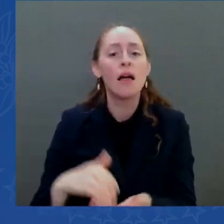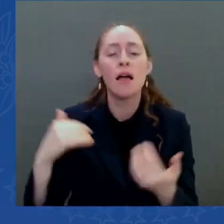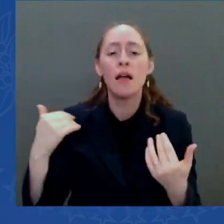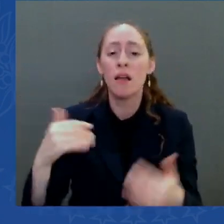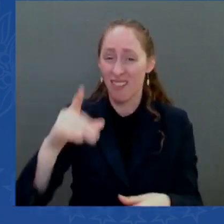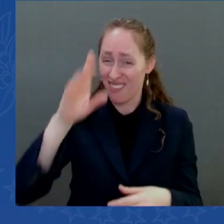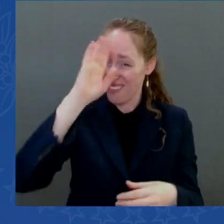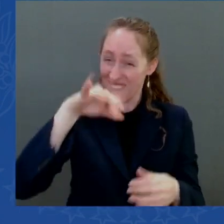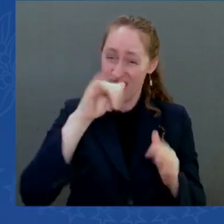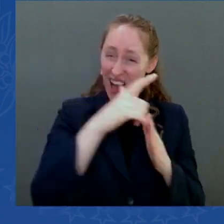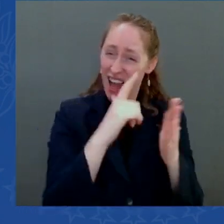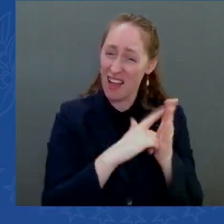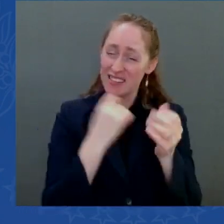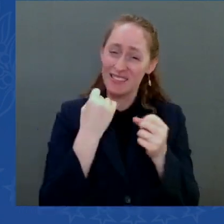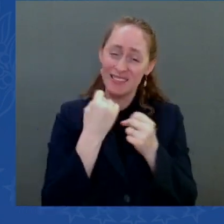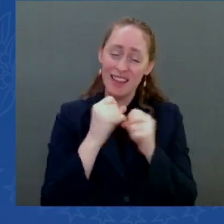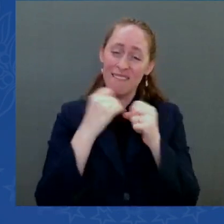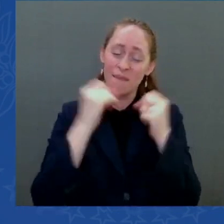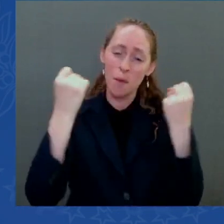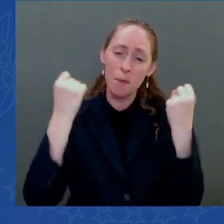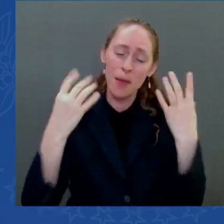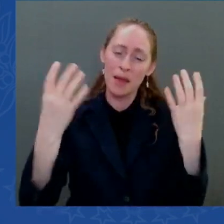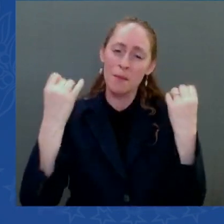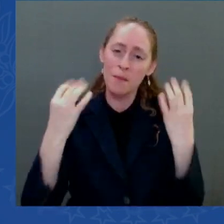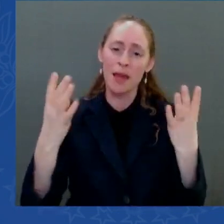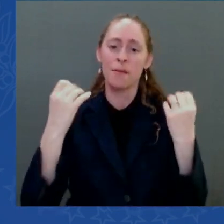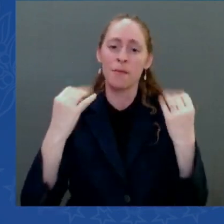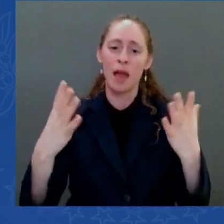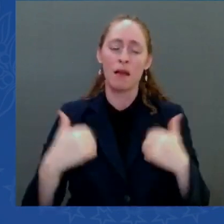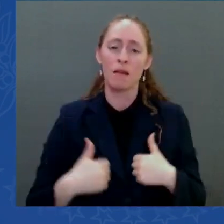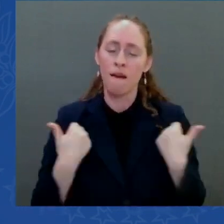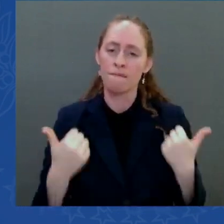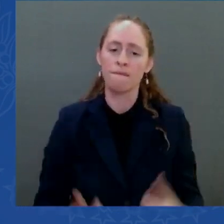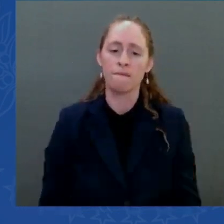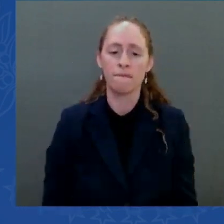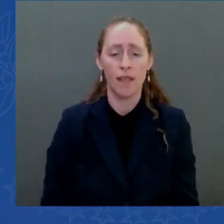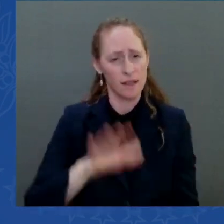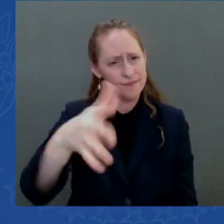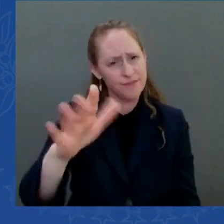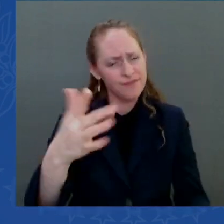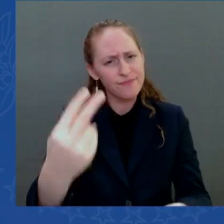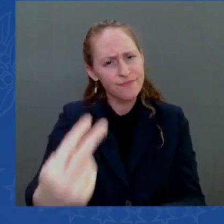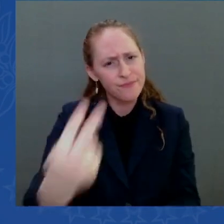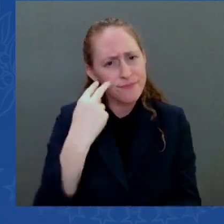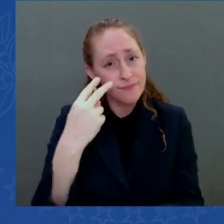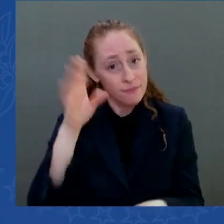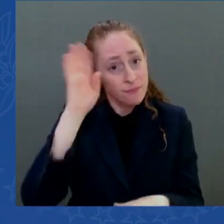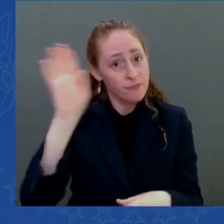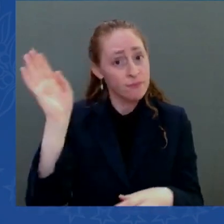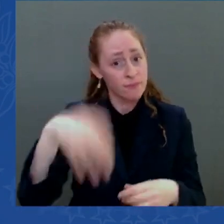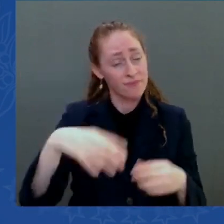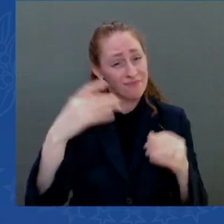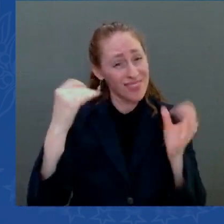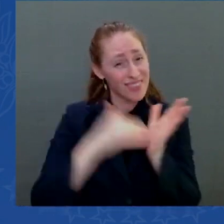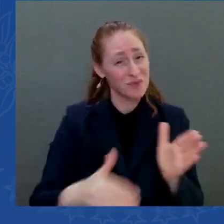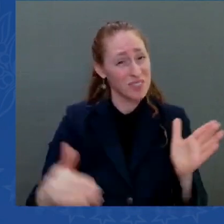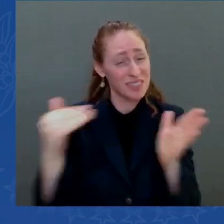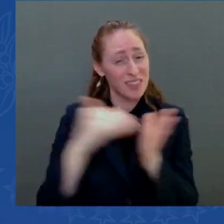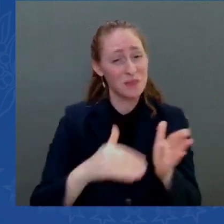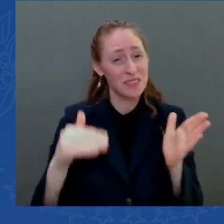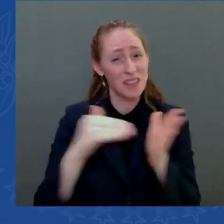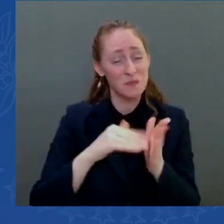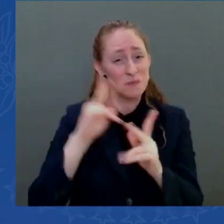attention. If they have their way, it means 100 million Americans with pre-existing conditions once again be denied health